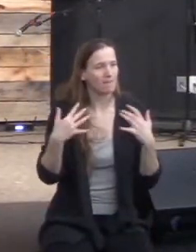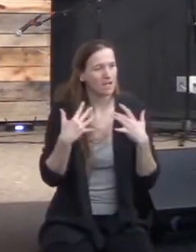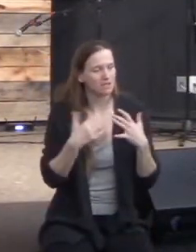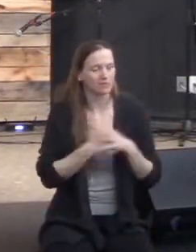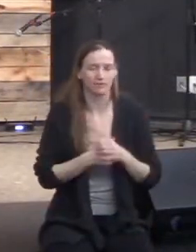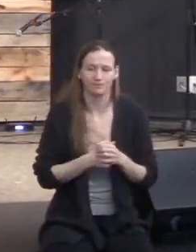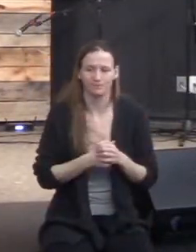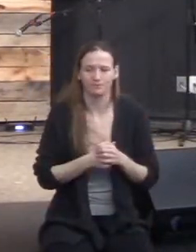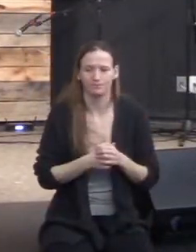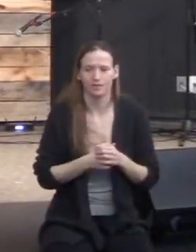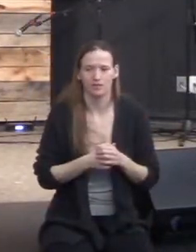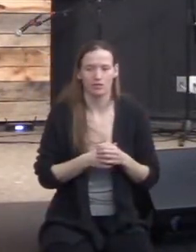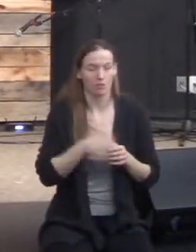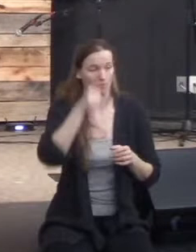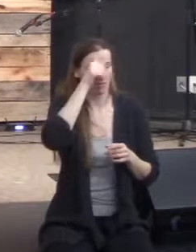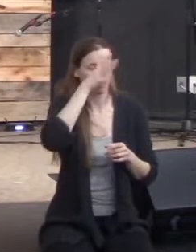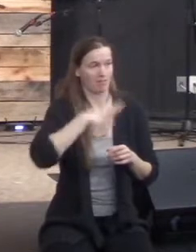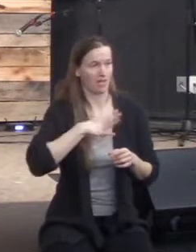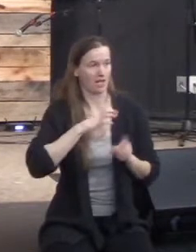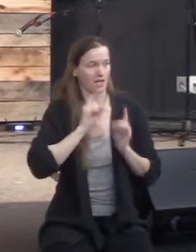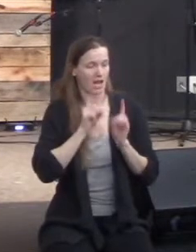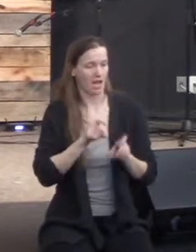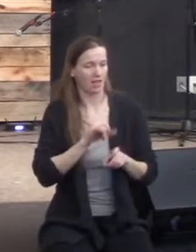The man asked him,